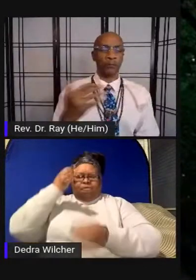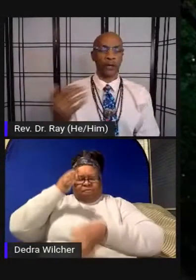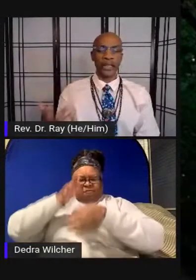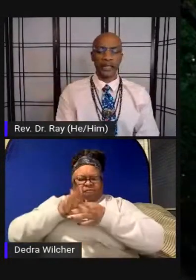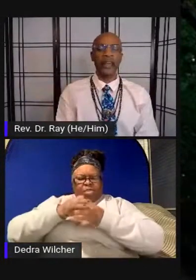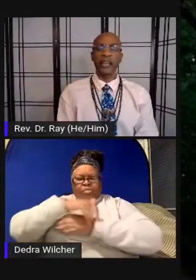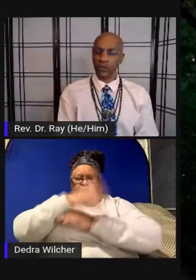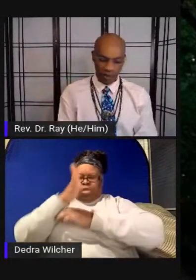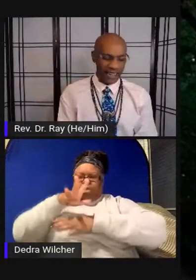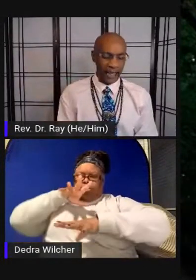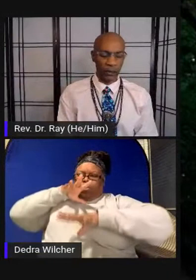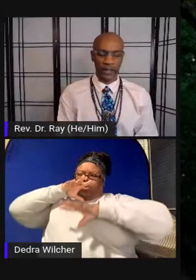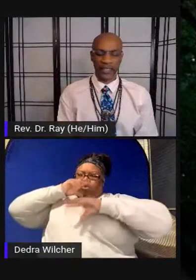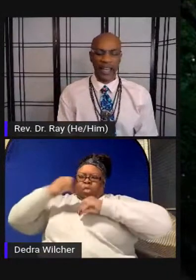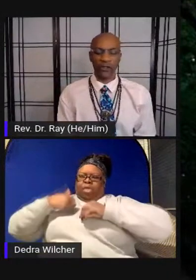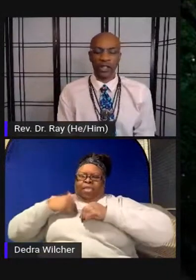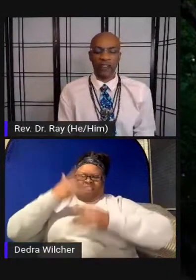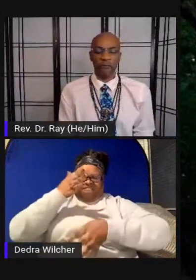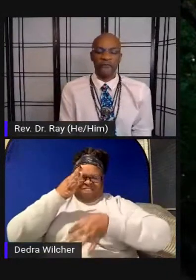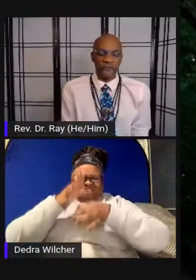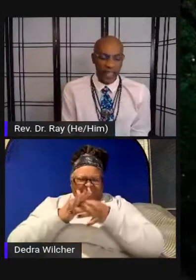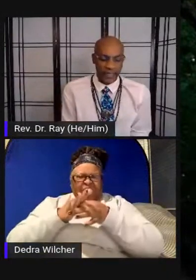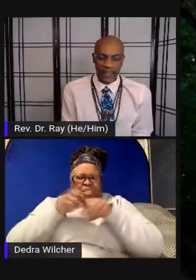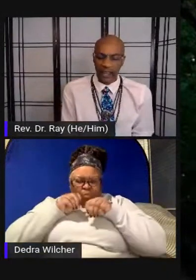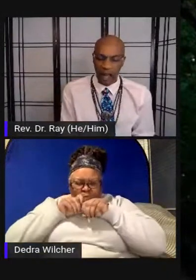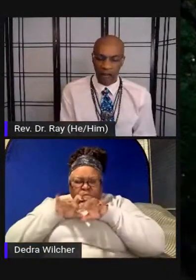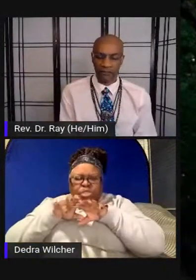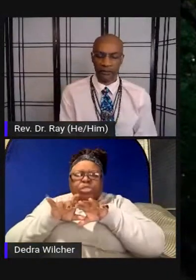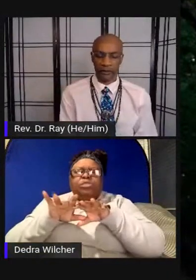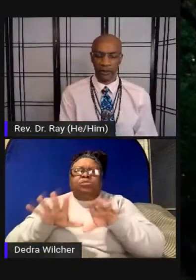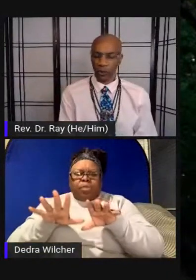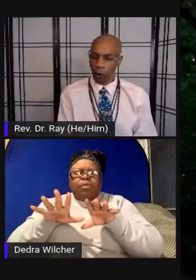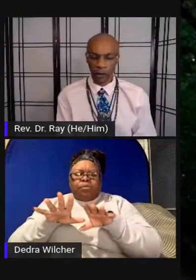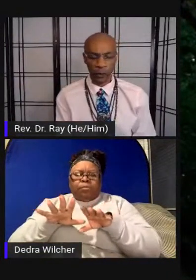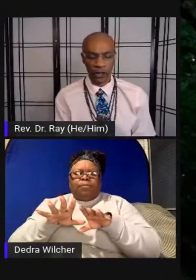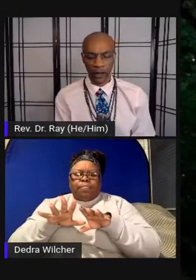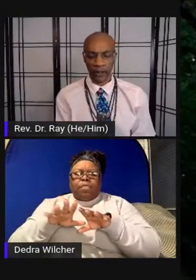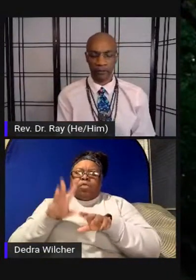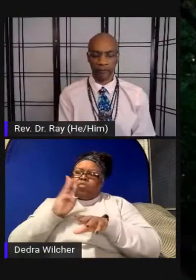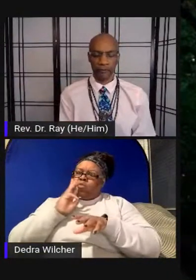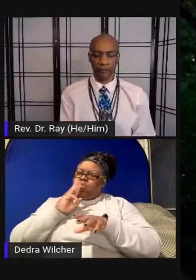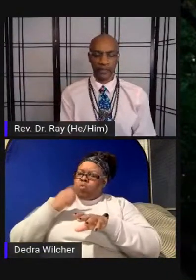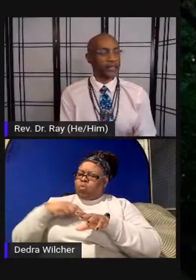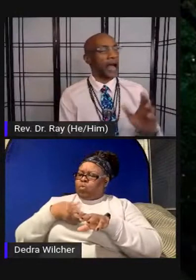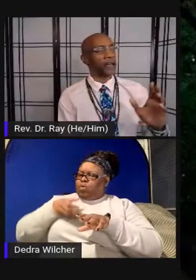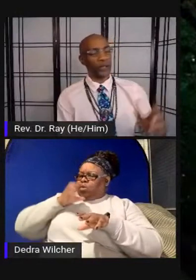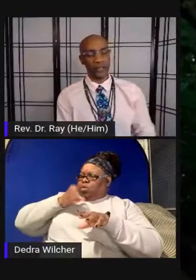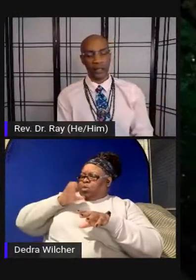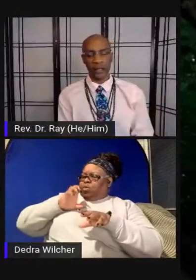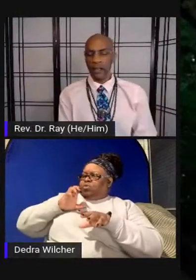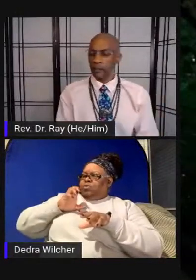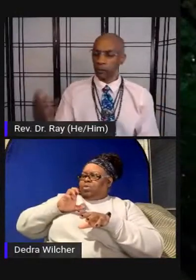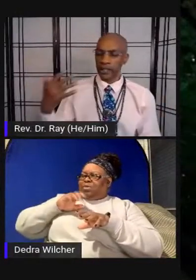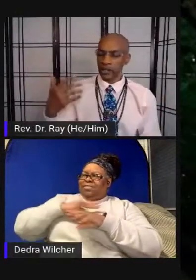we breathe is radiating with this energy of faith and love. The water we drink, the sky we